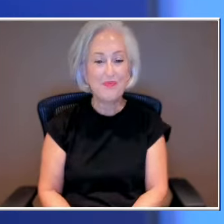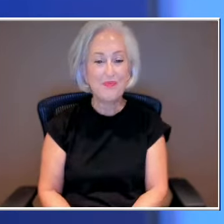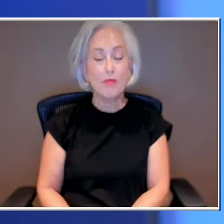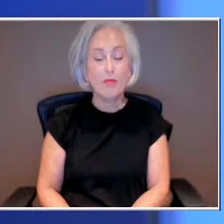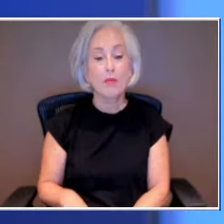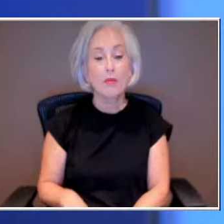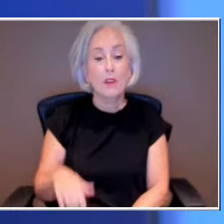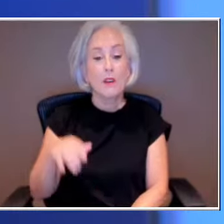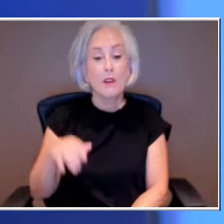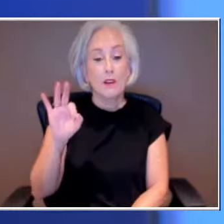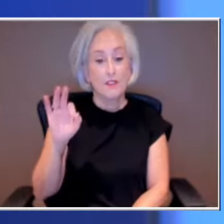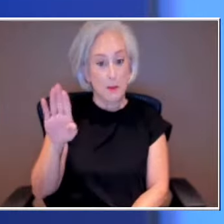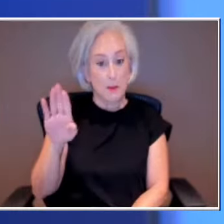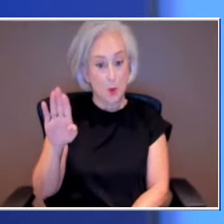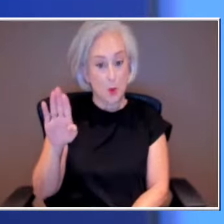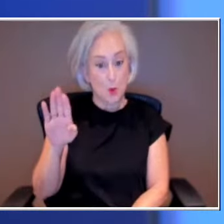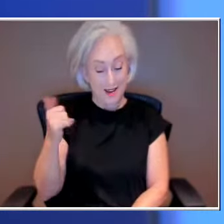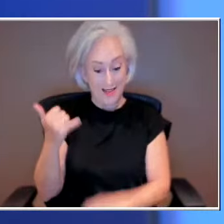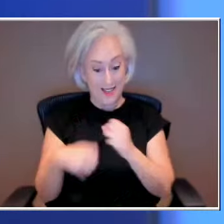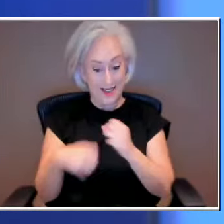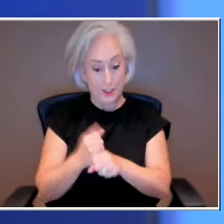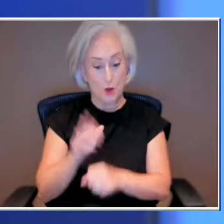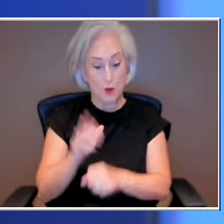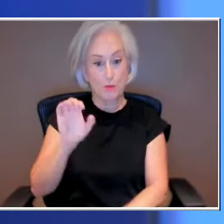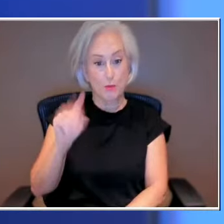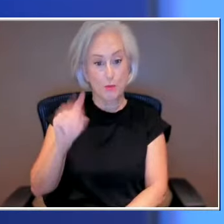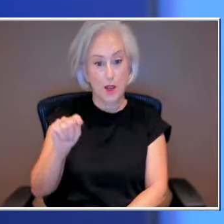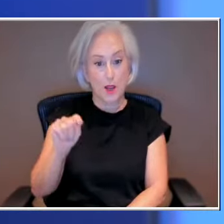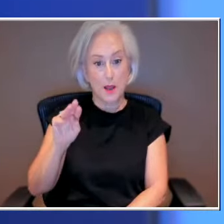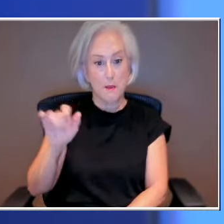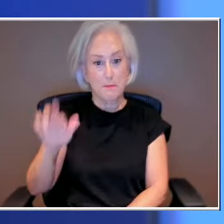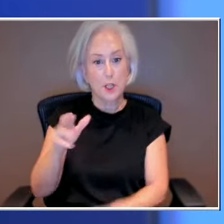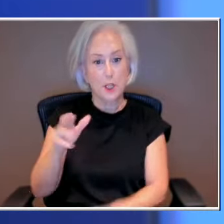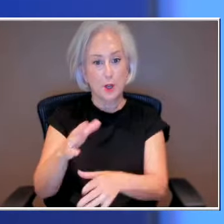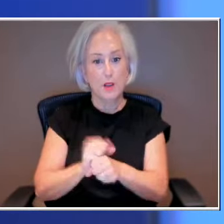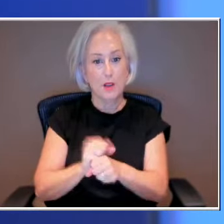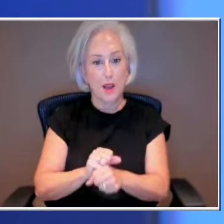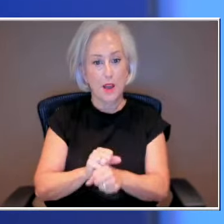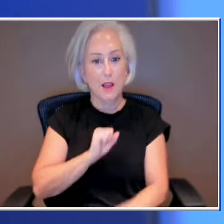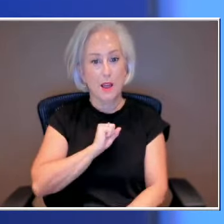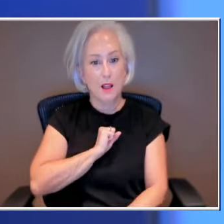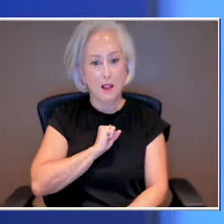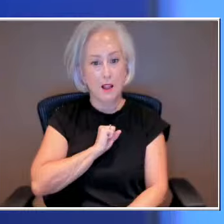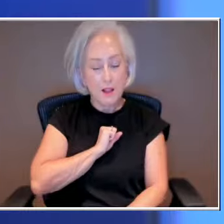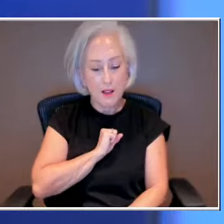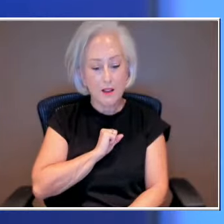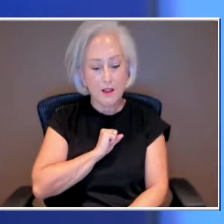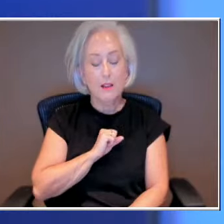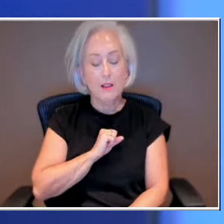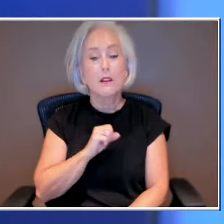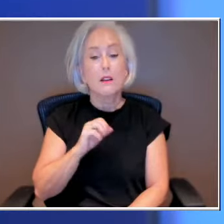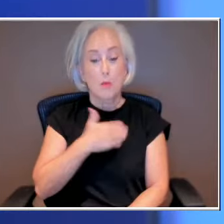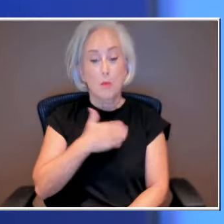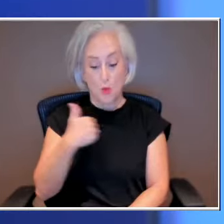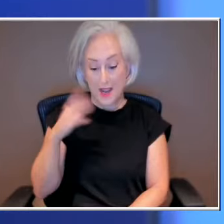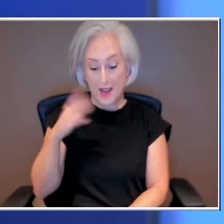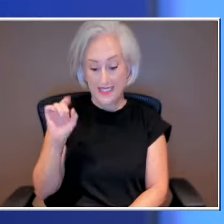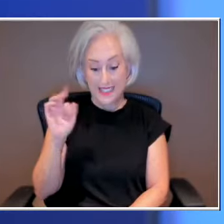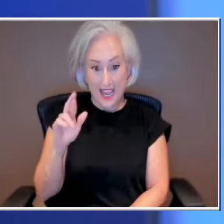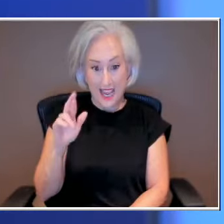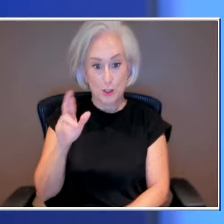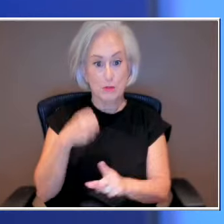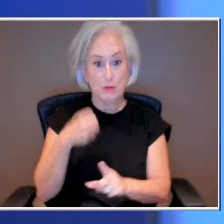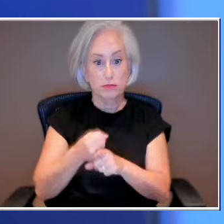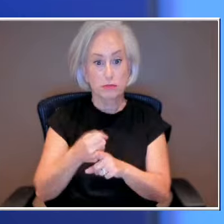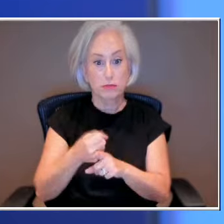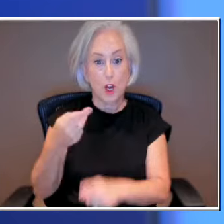developed a cancer cough. Tests revealed that his breast cancer had returned, and this time as HER2 positive and